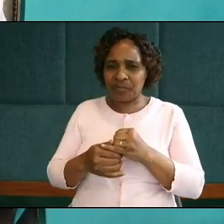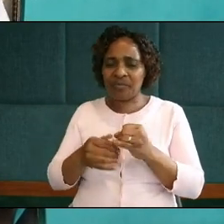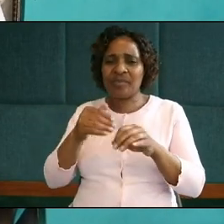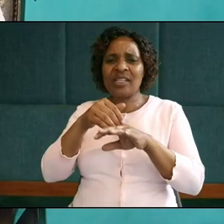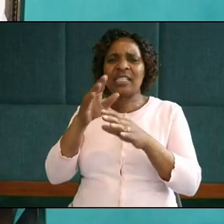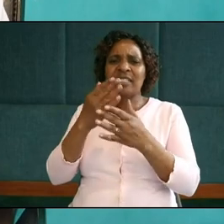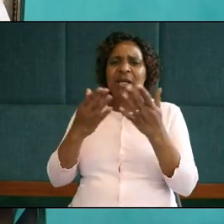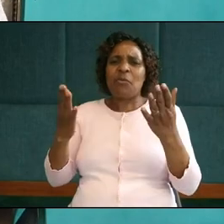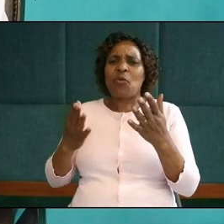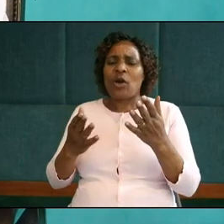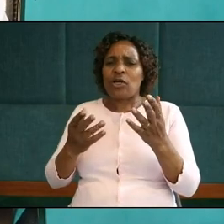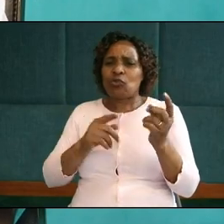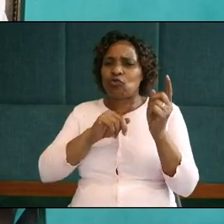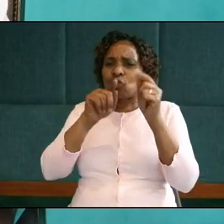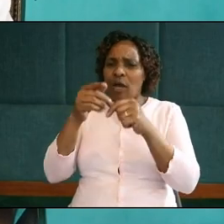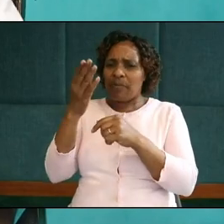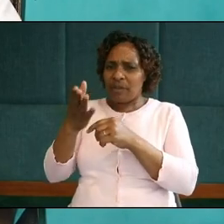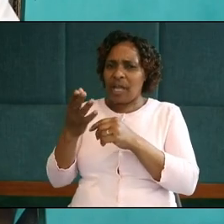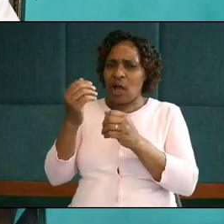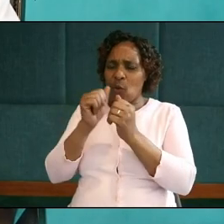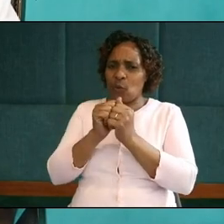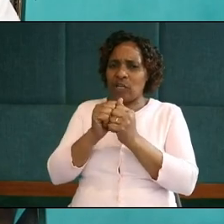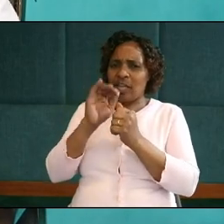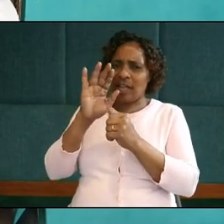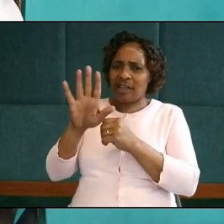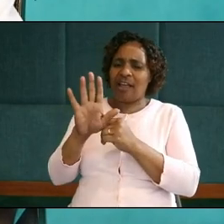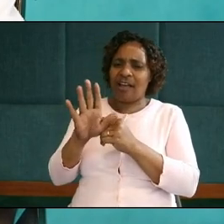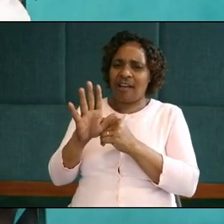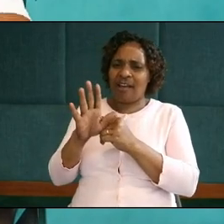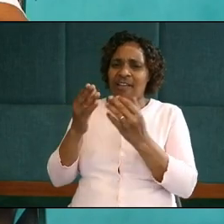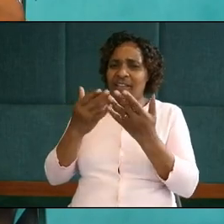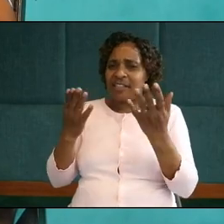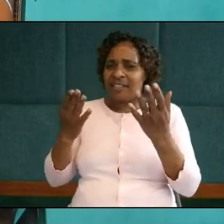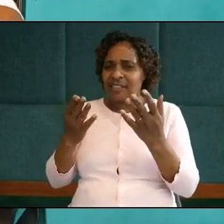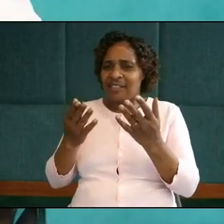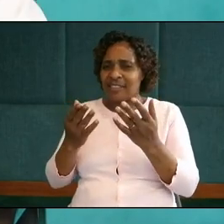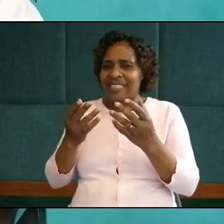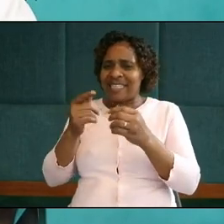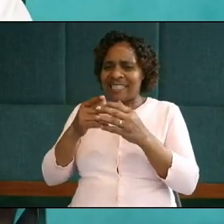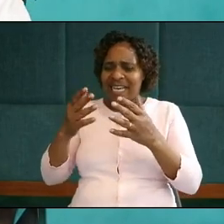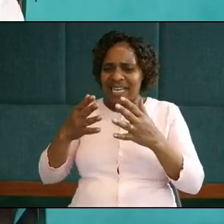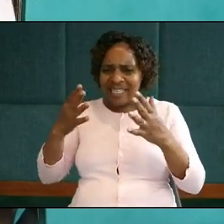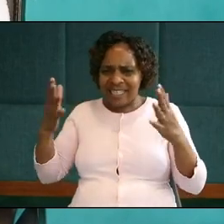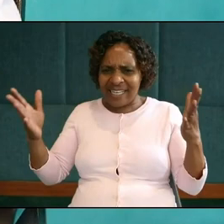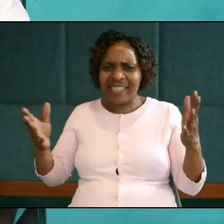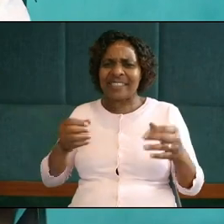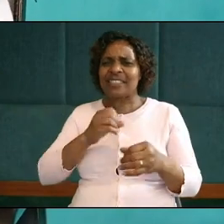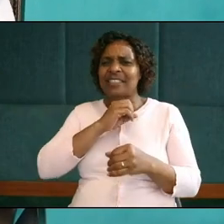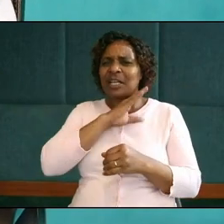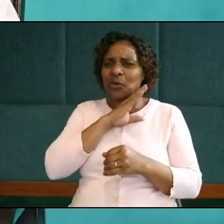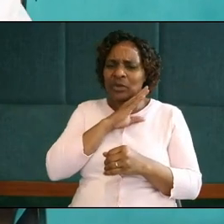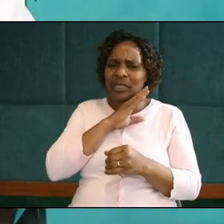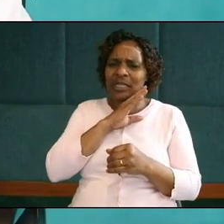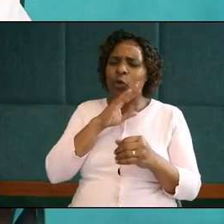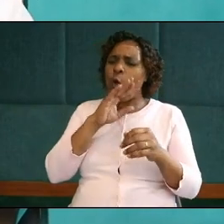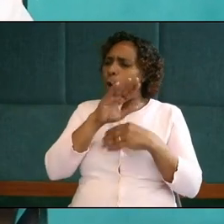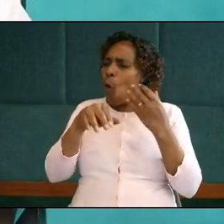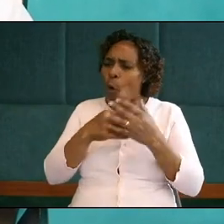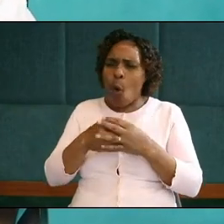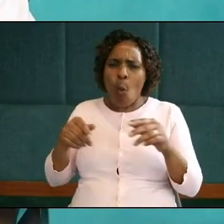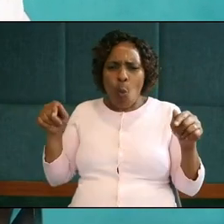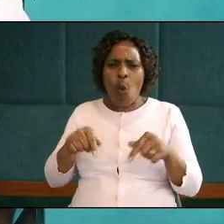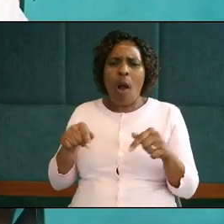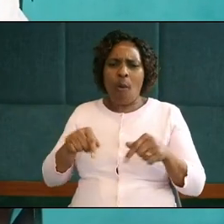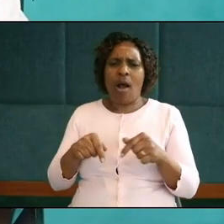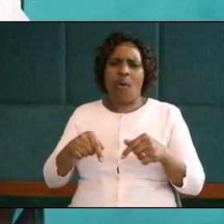sent someone to come for the Ark of the Covenant. And when it arrived, remember, there was a great shout. Even the Philistines were scared. They thought they were